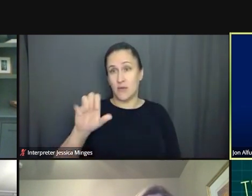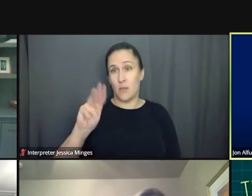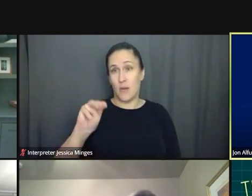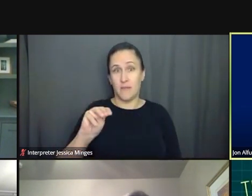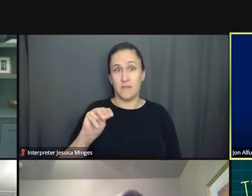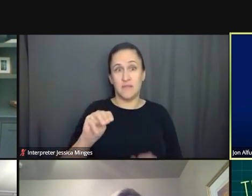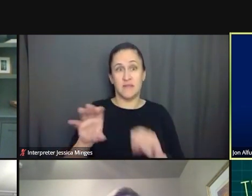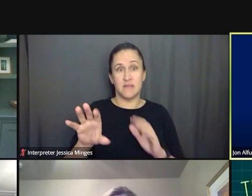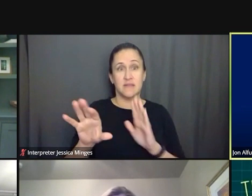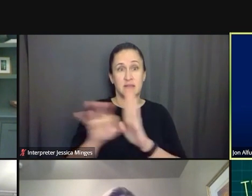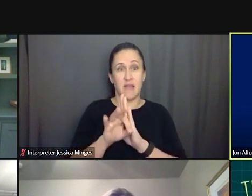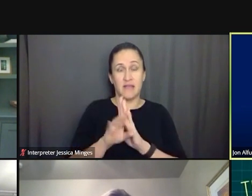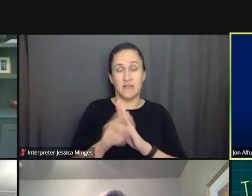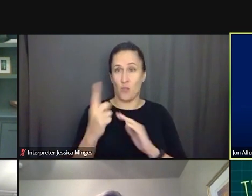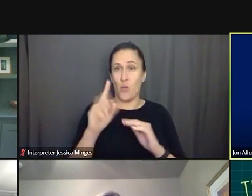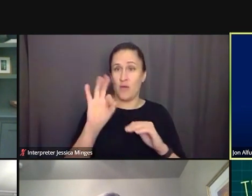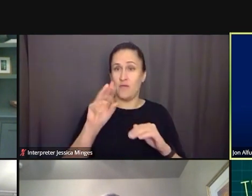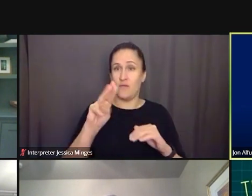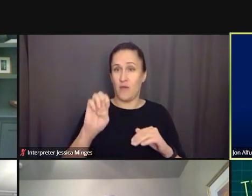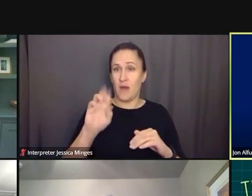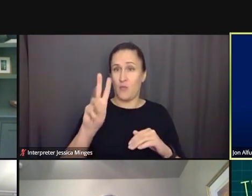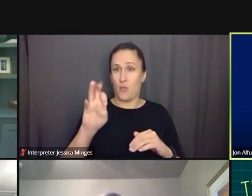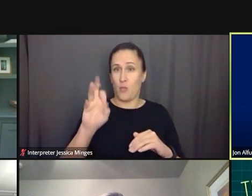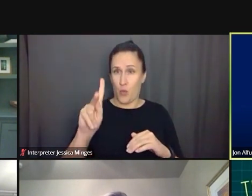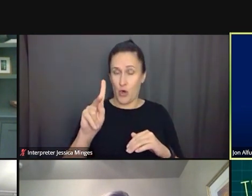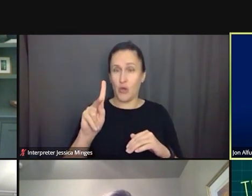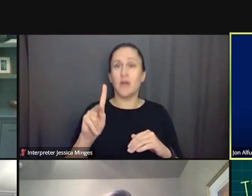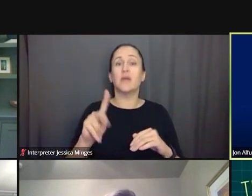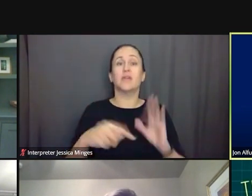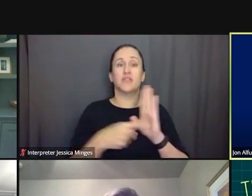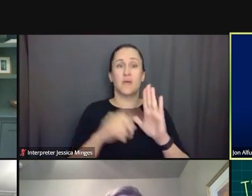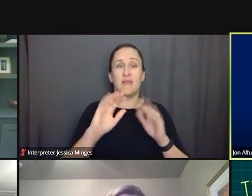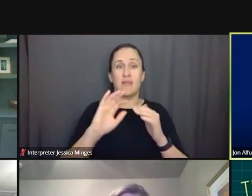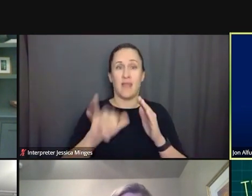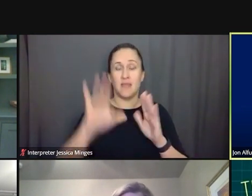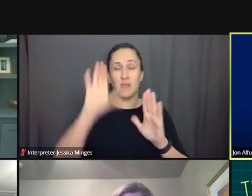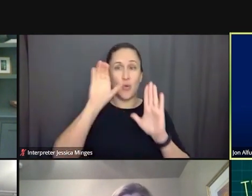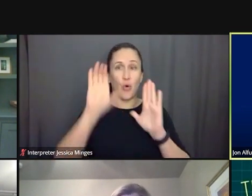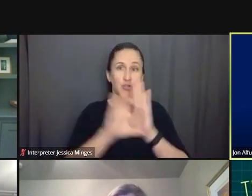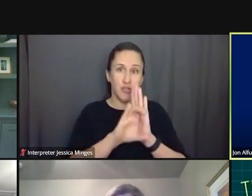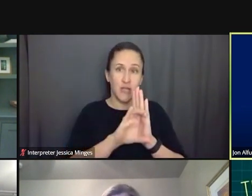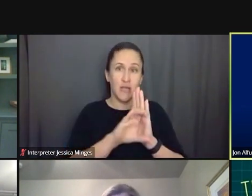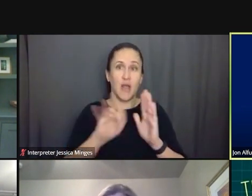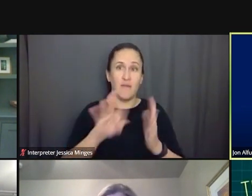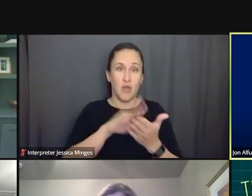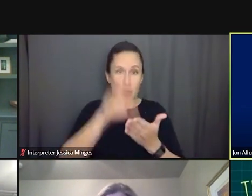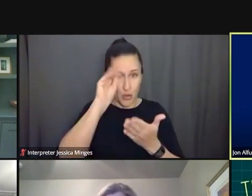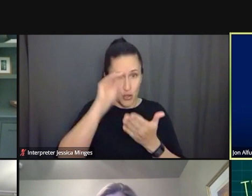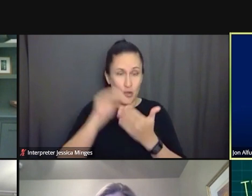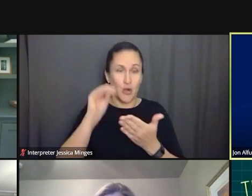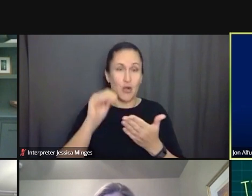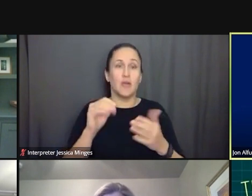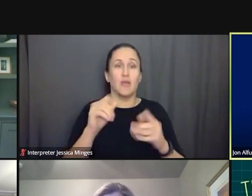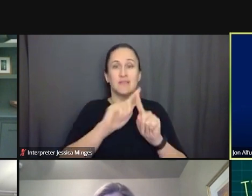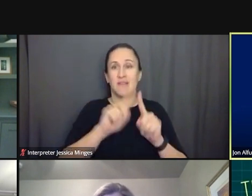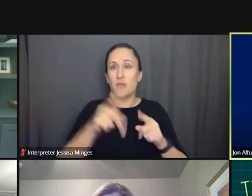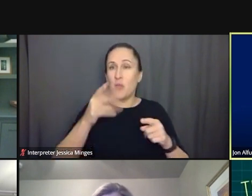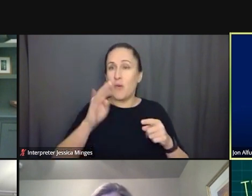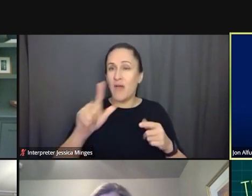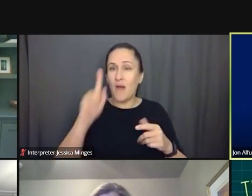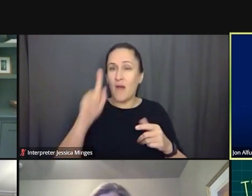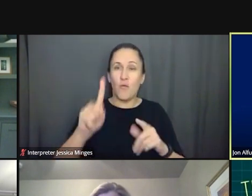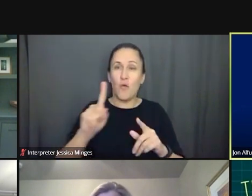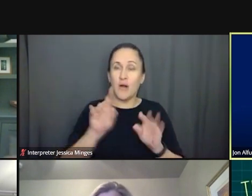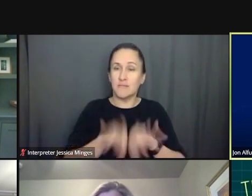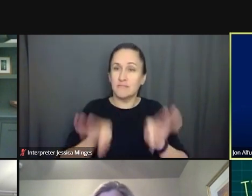P20 competency framework, articulating how the portrait of a learner, graduate profile, essential skills all align to each other.